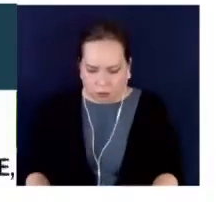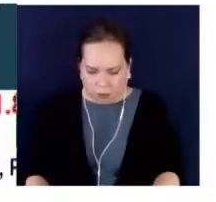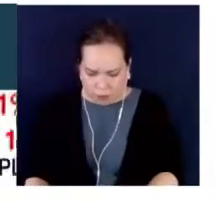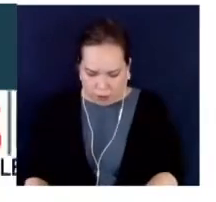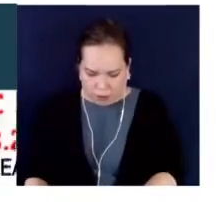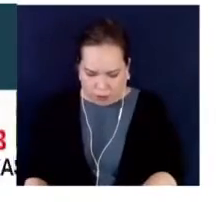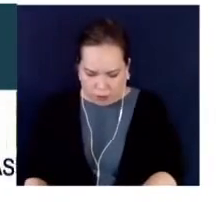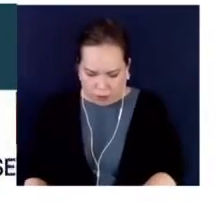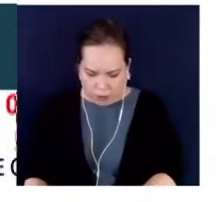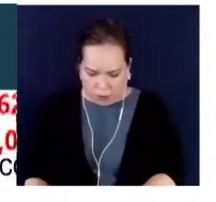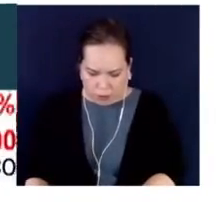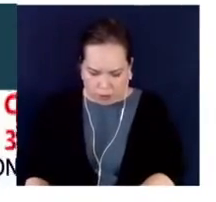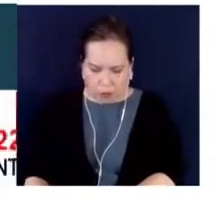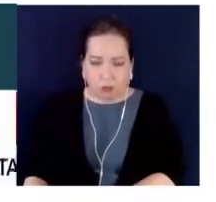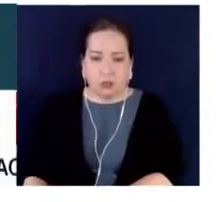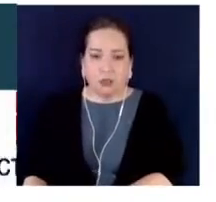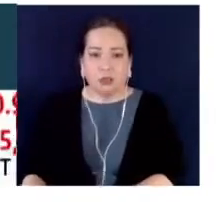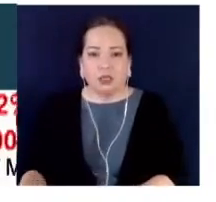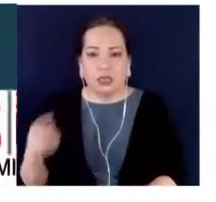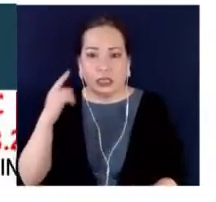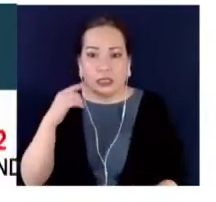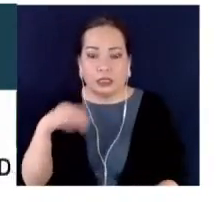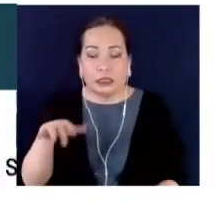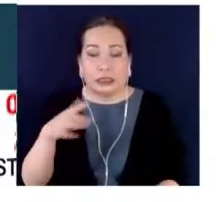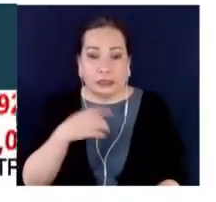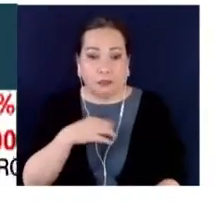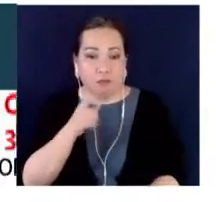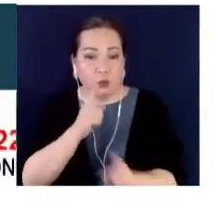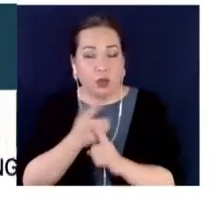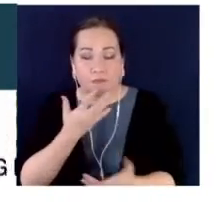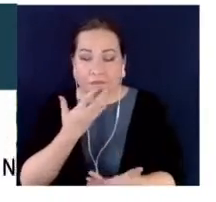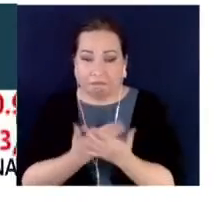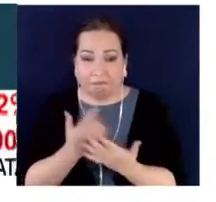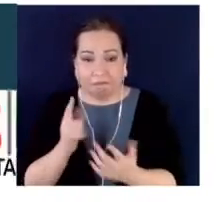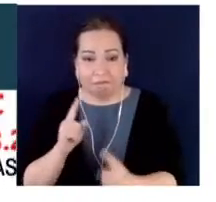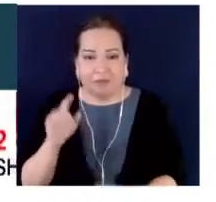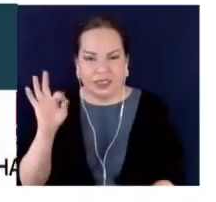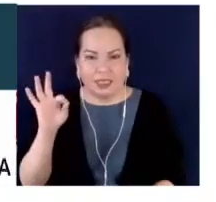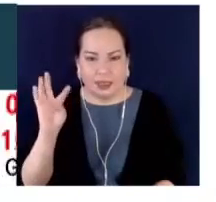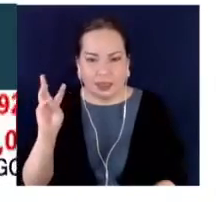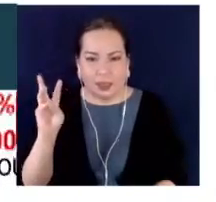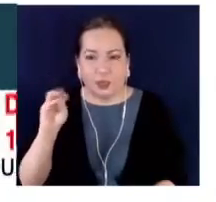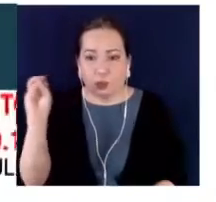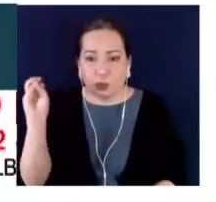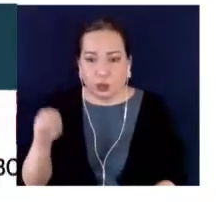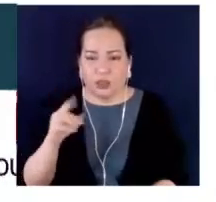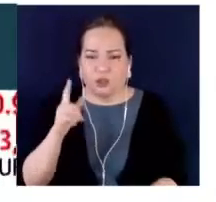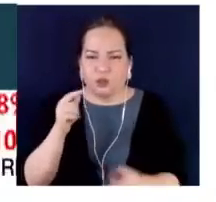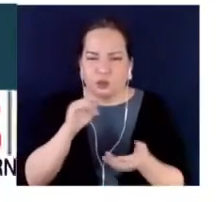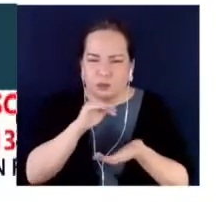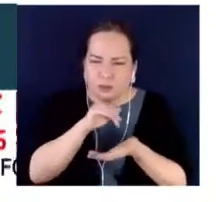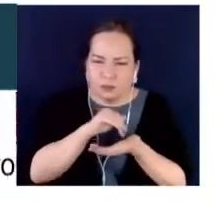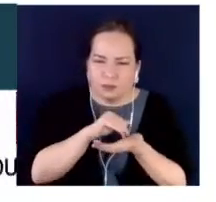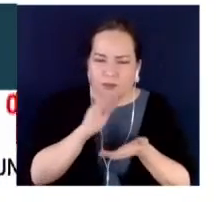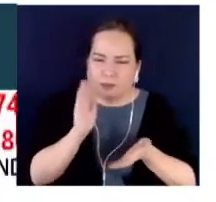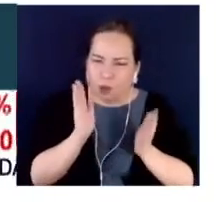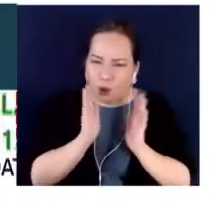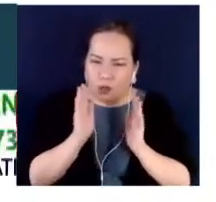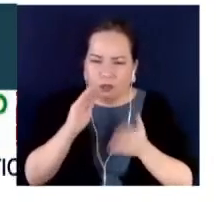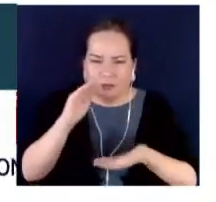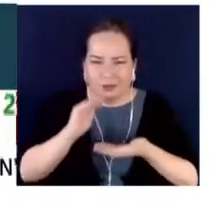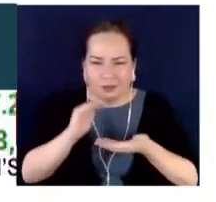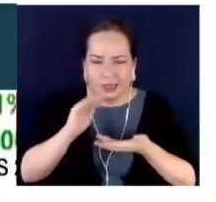The good thing is around 96% of these infections are mild and